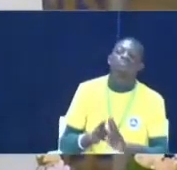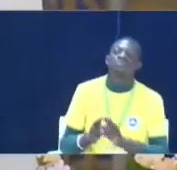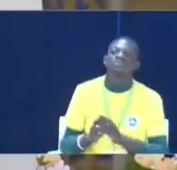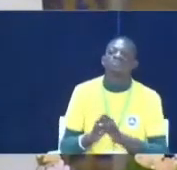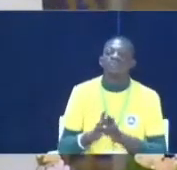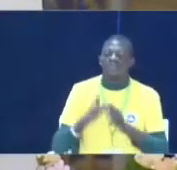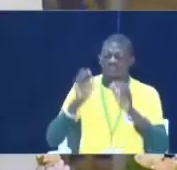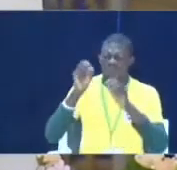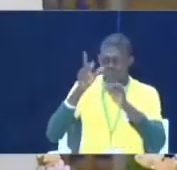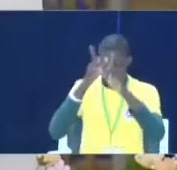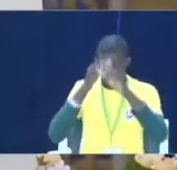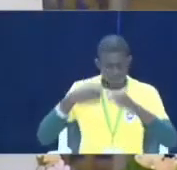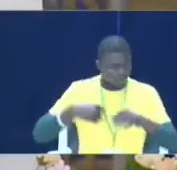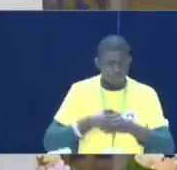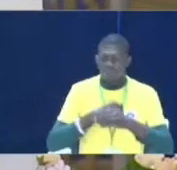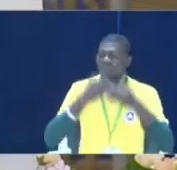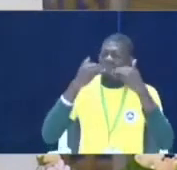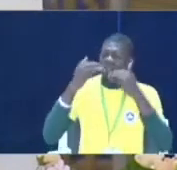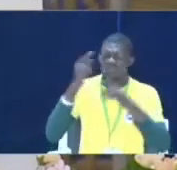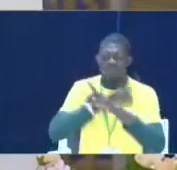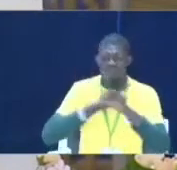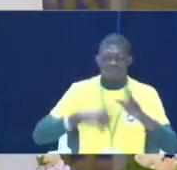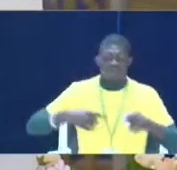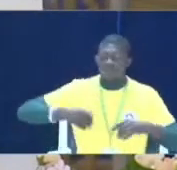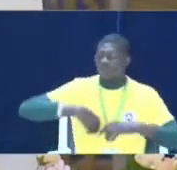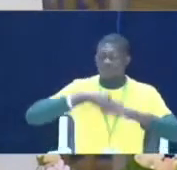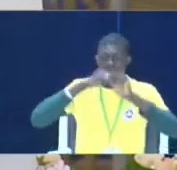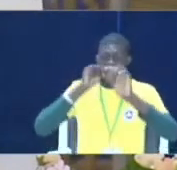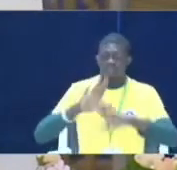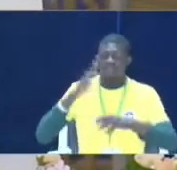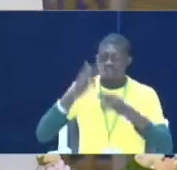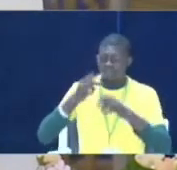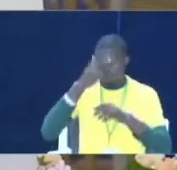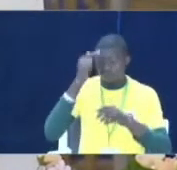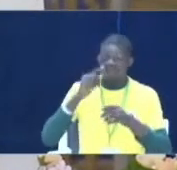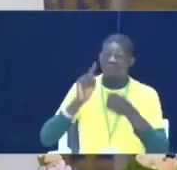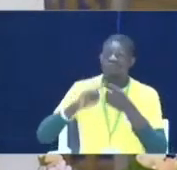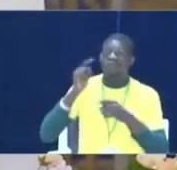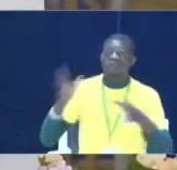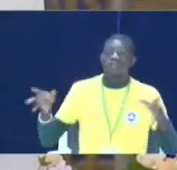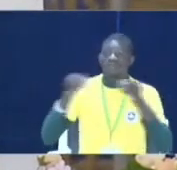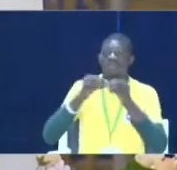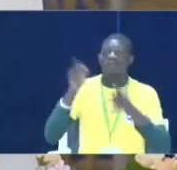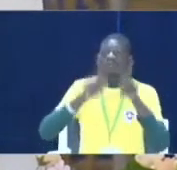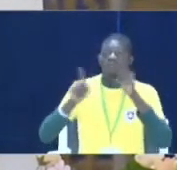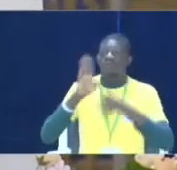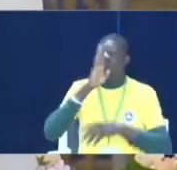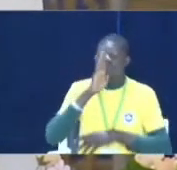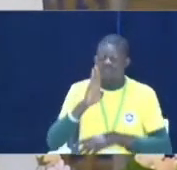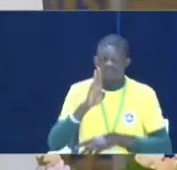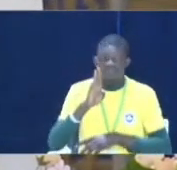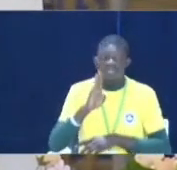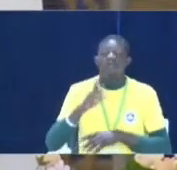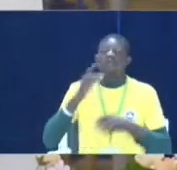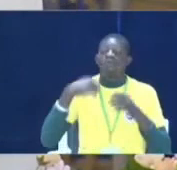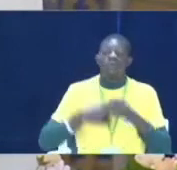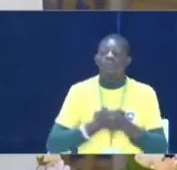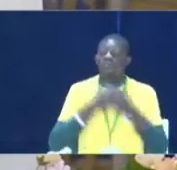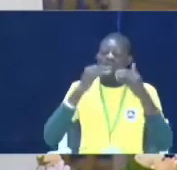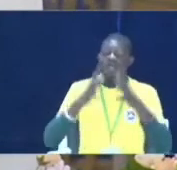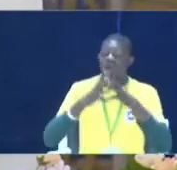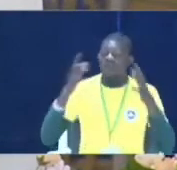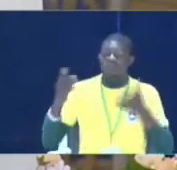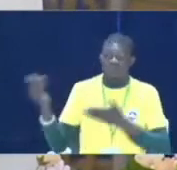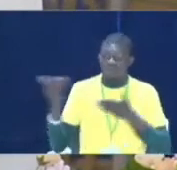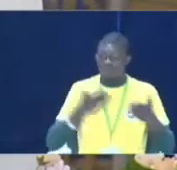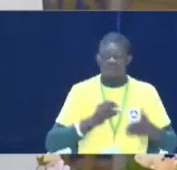glory. And so, Father, we thank you. We bless your name because unto you shall the gathering of your people be. We thank you for how much you've brought